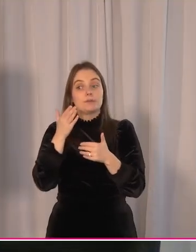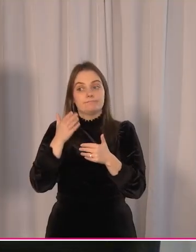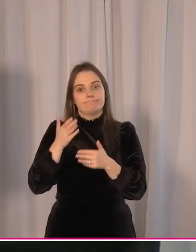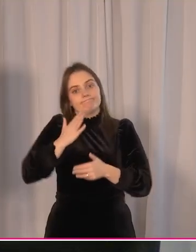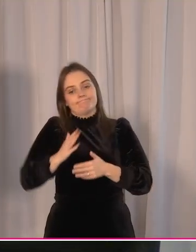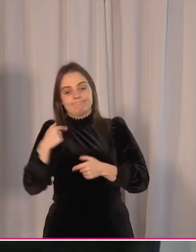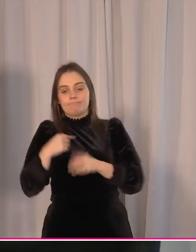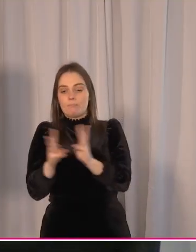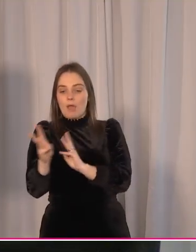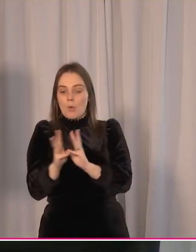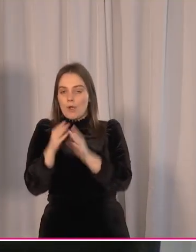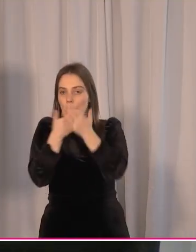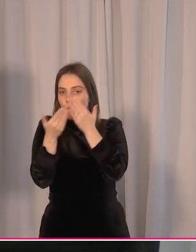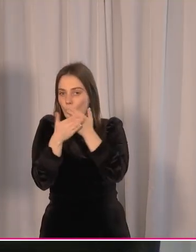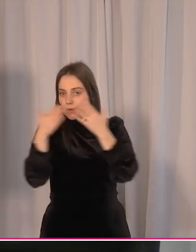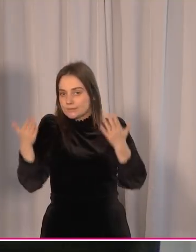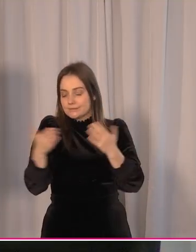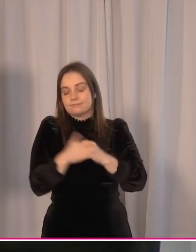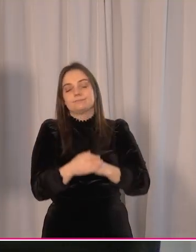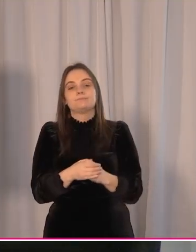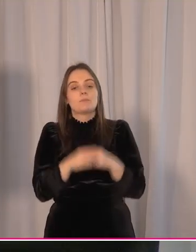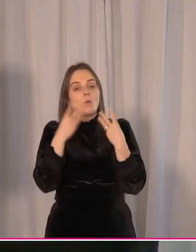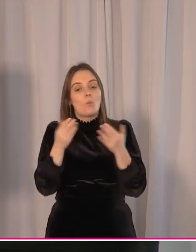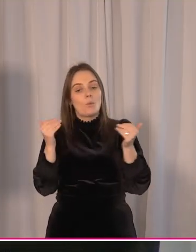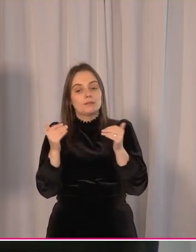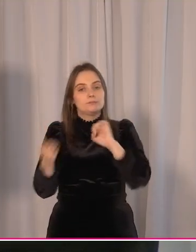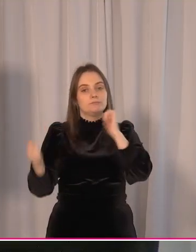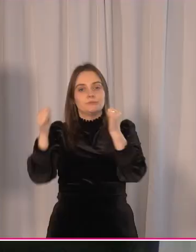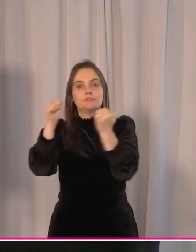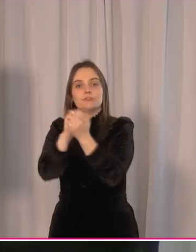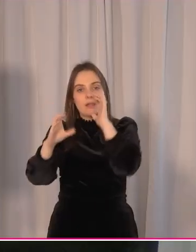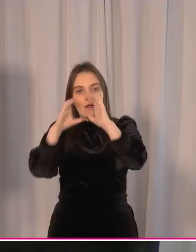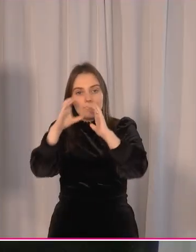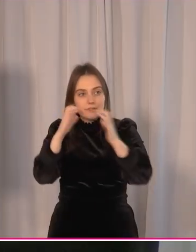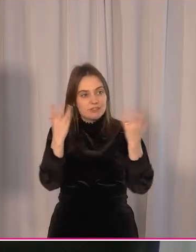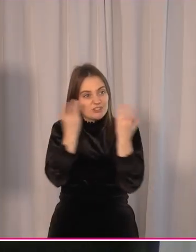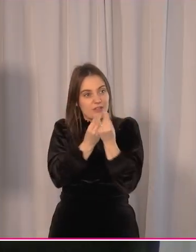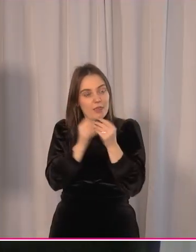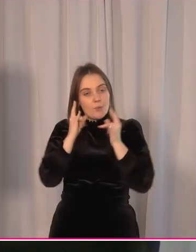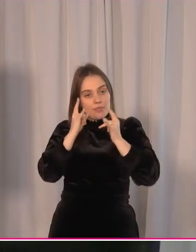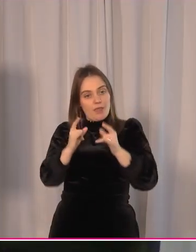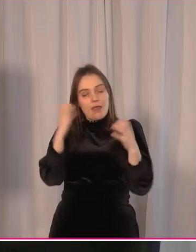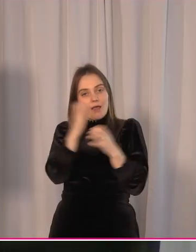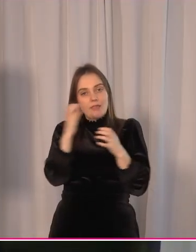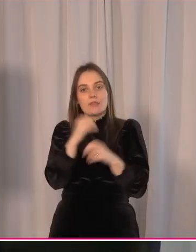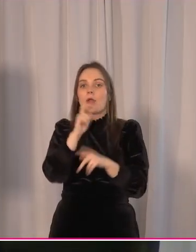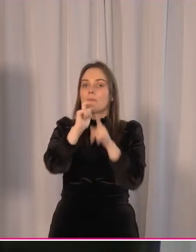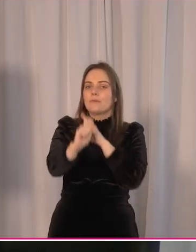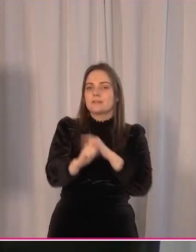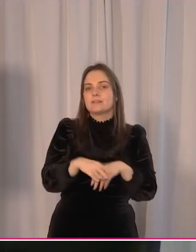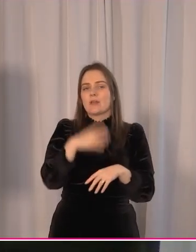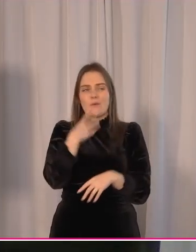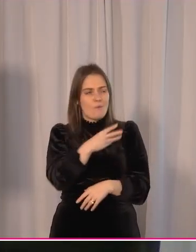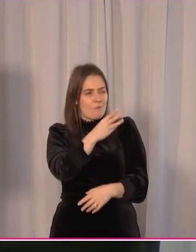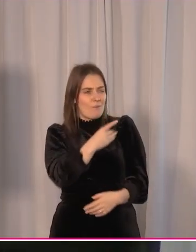work is about trying to move the conversation along with our healthcare professionals from why would we